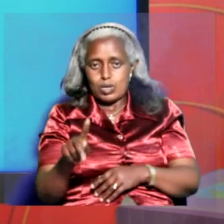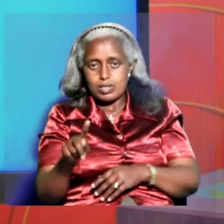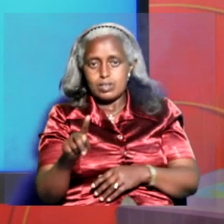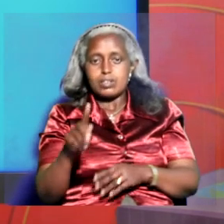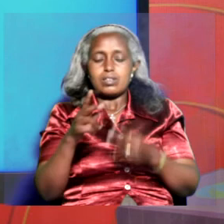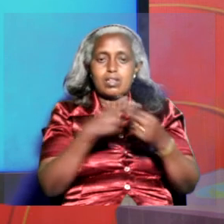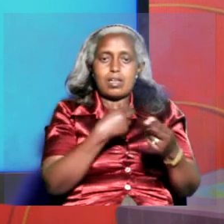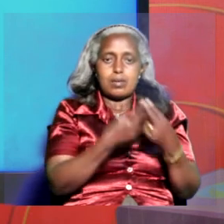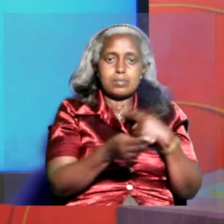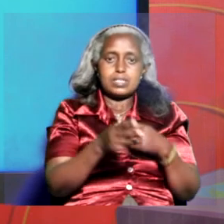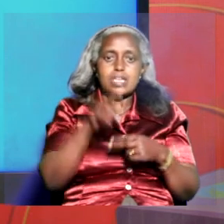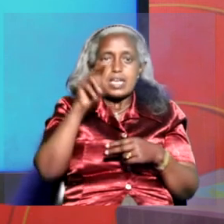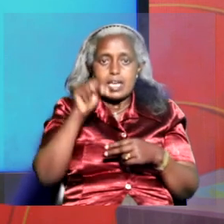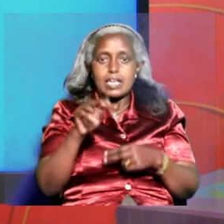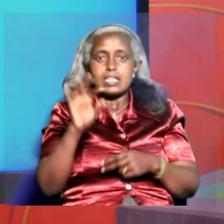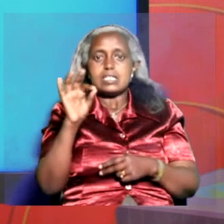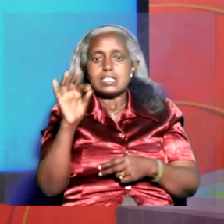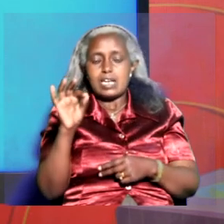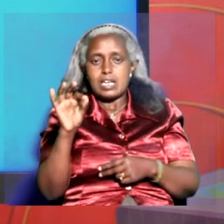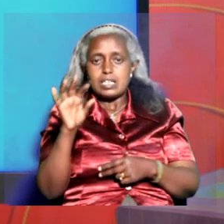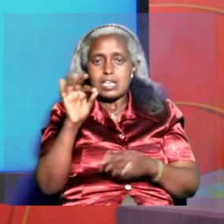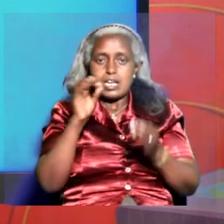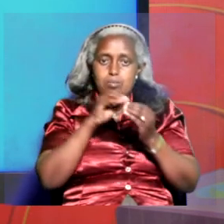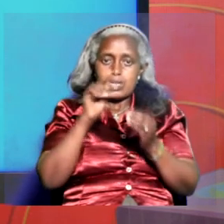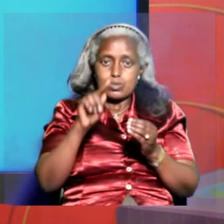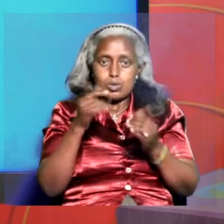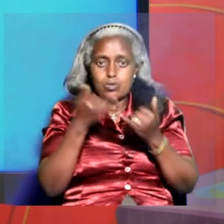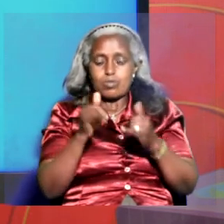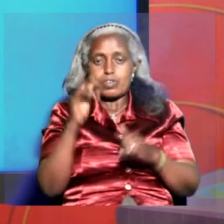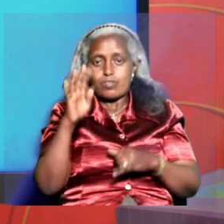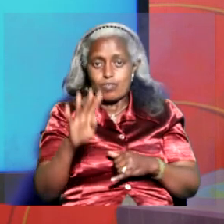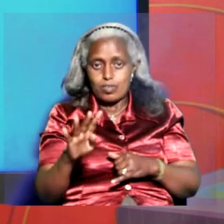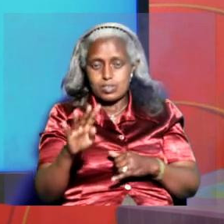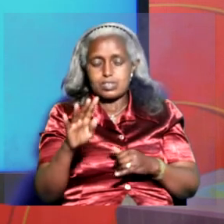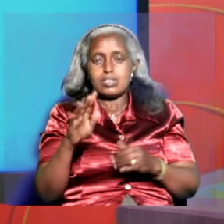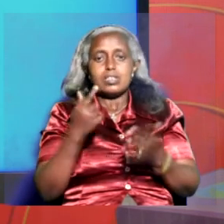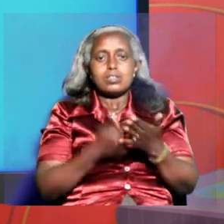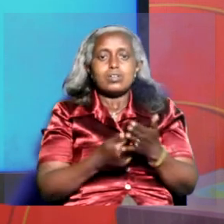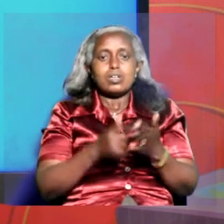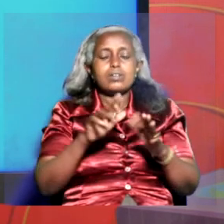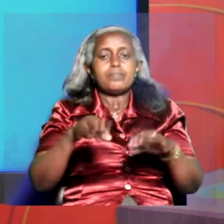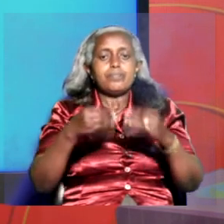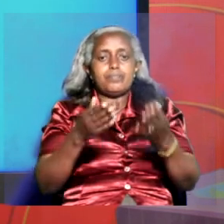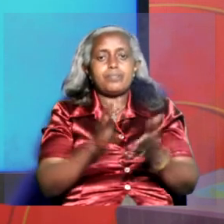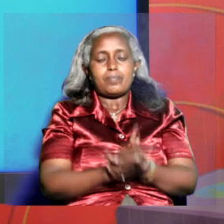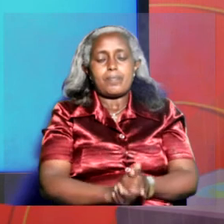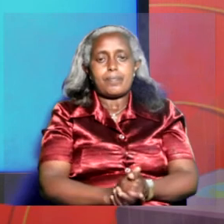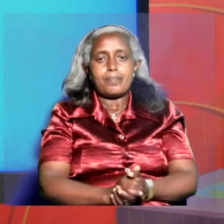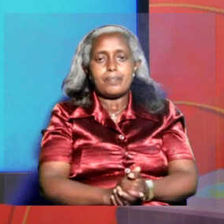1 times n is 9, 9 plus 1 over 4's item. Therefore, you have this one.